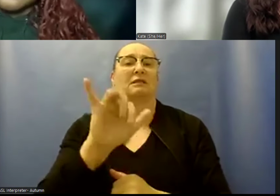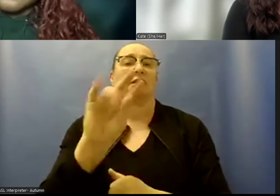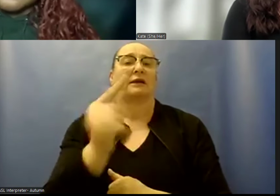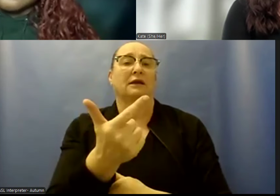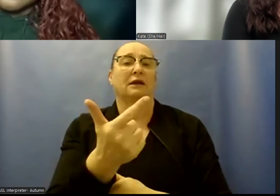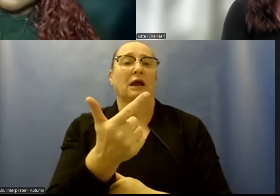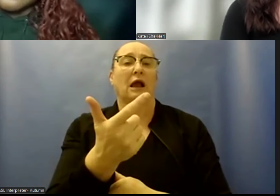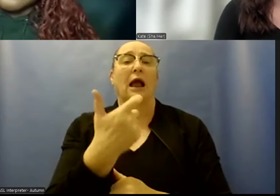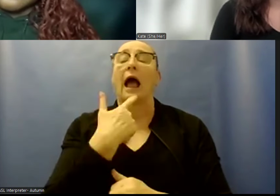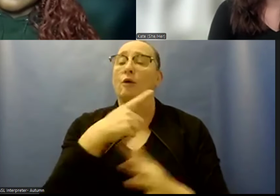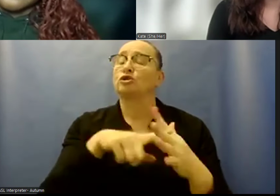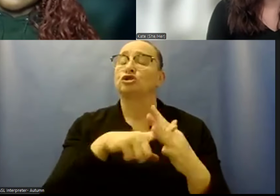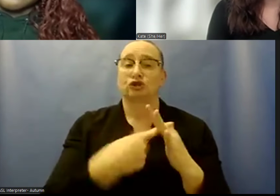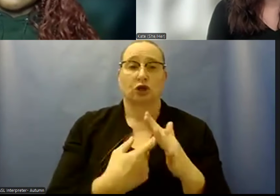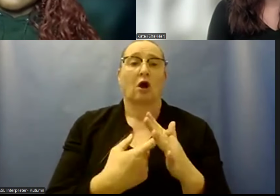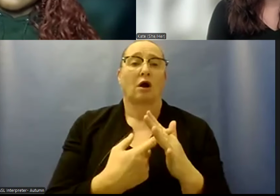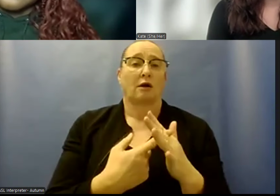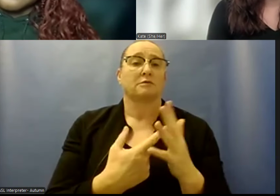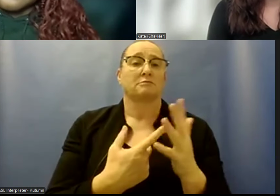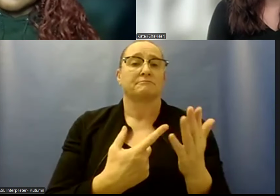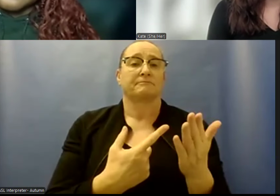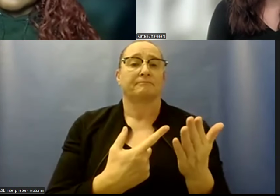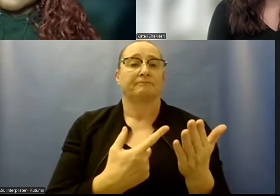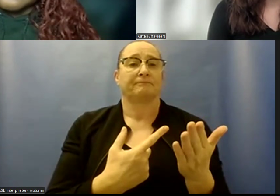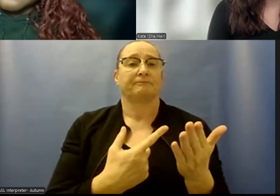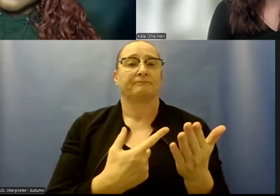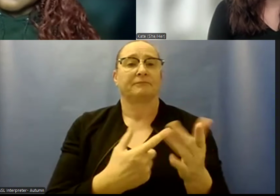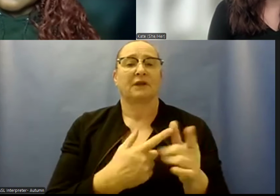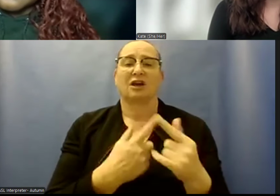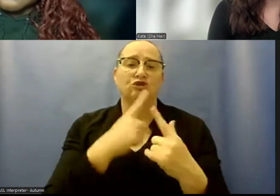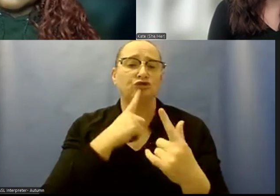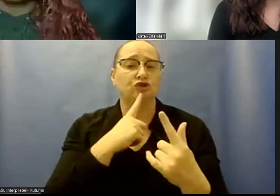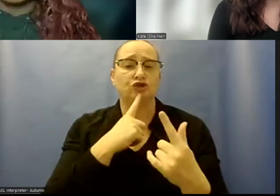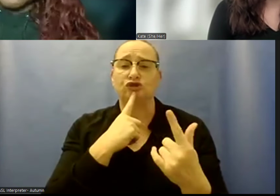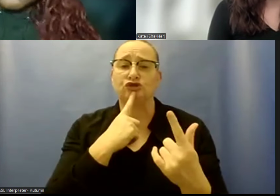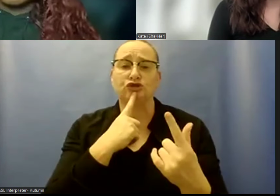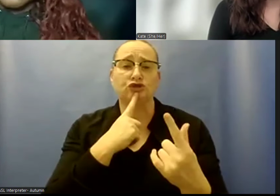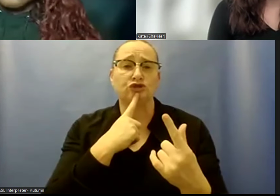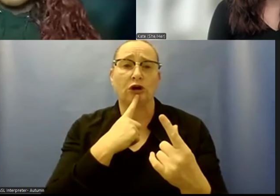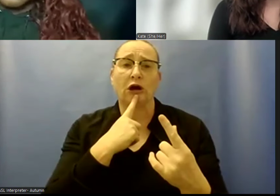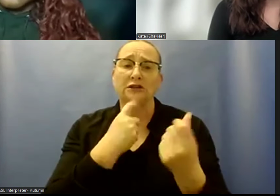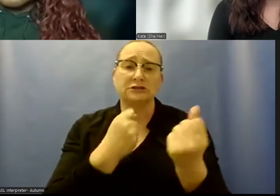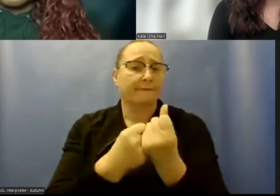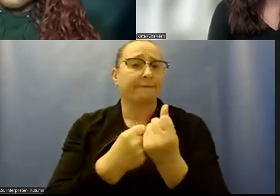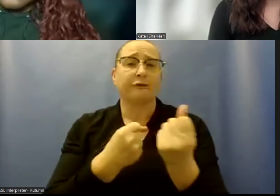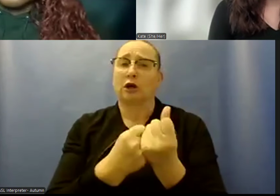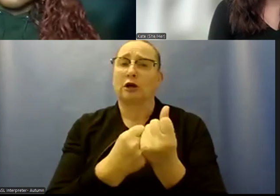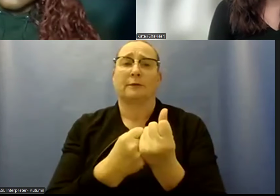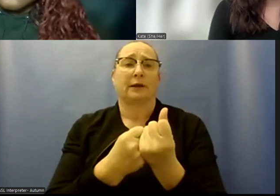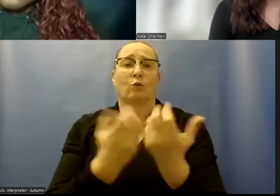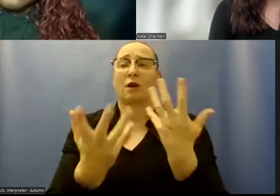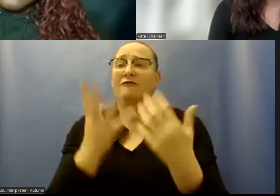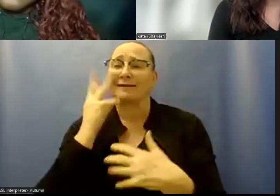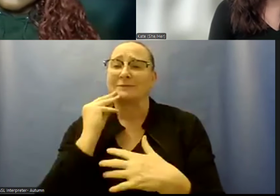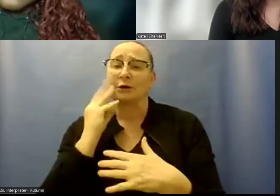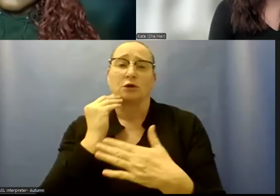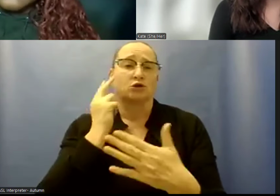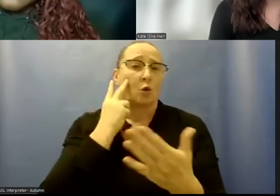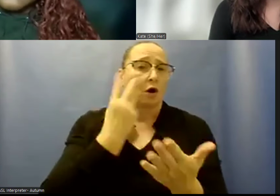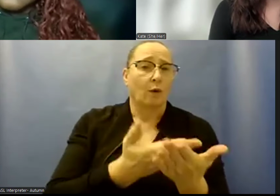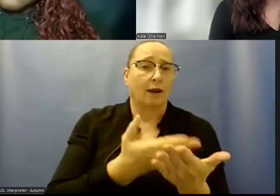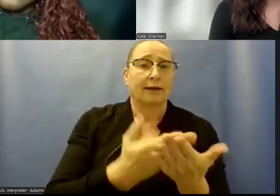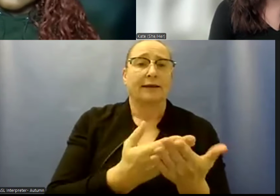I would start by um, just affirming them that whatever they experienced or witnessed in regards to